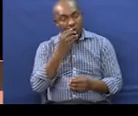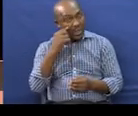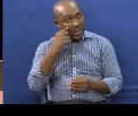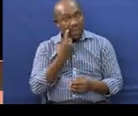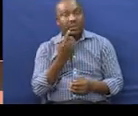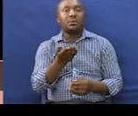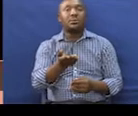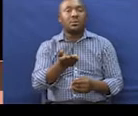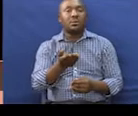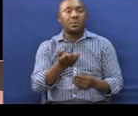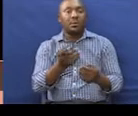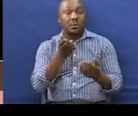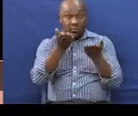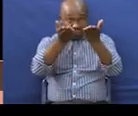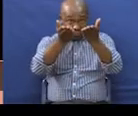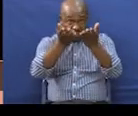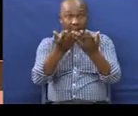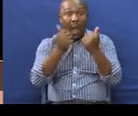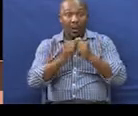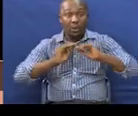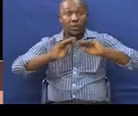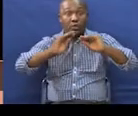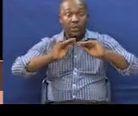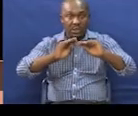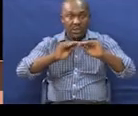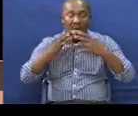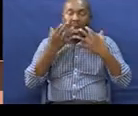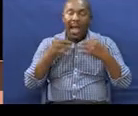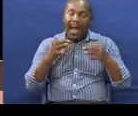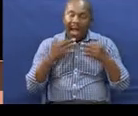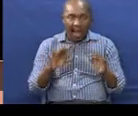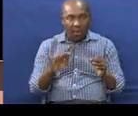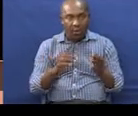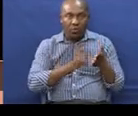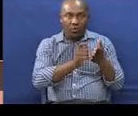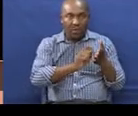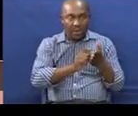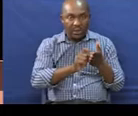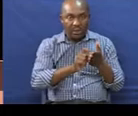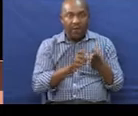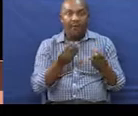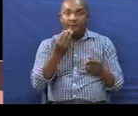And I want to teach you how to write a food test report.